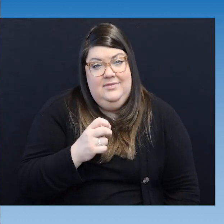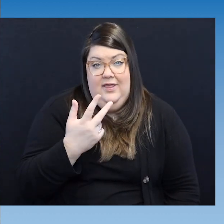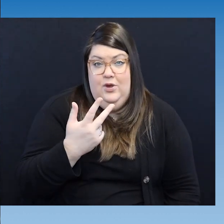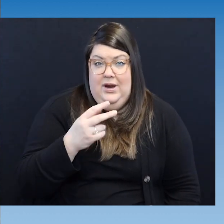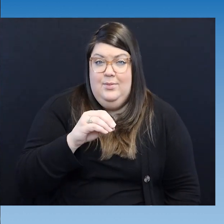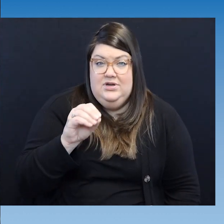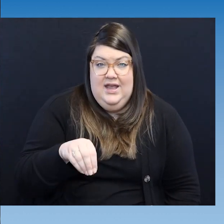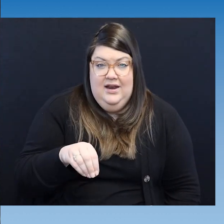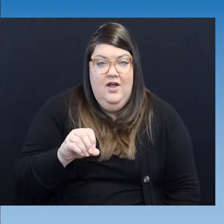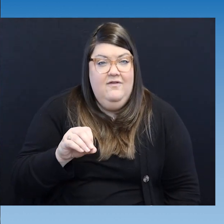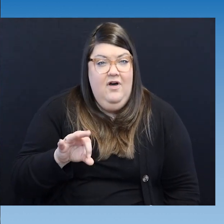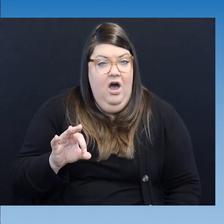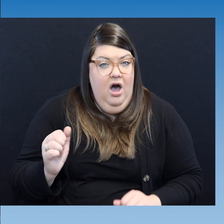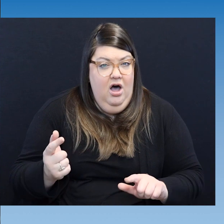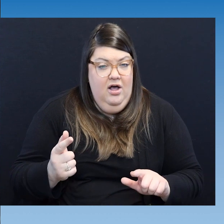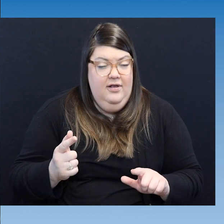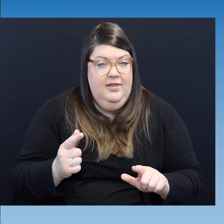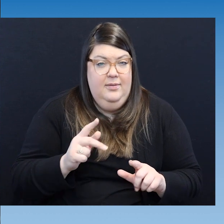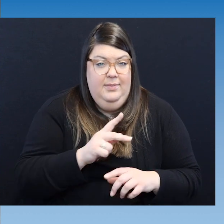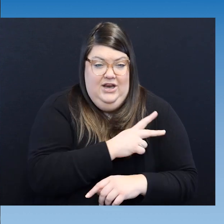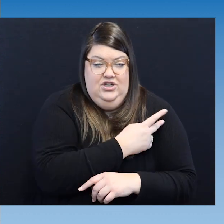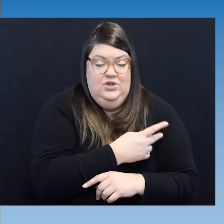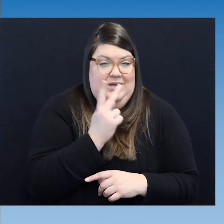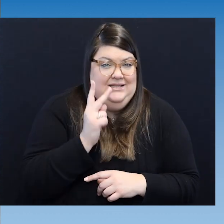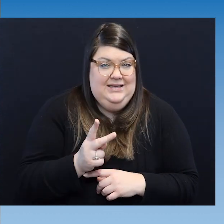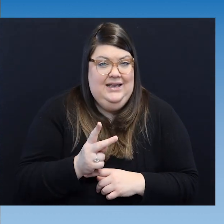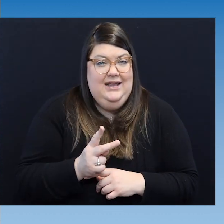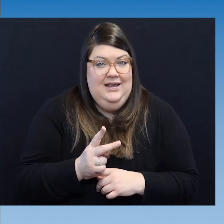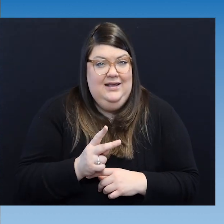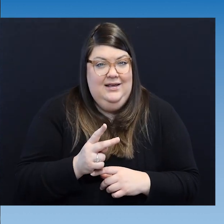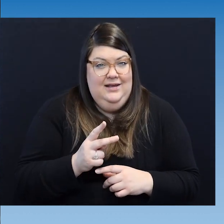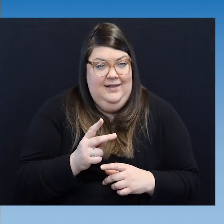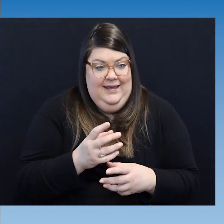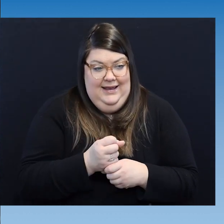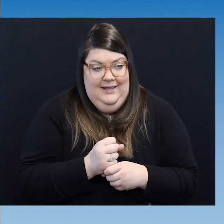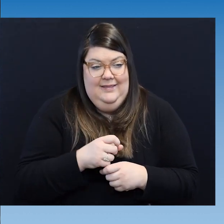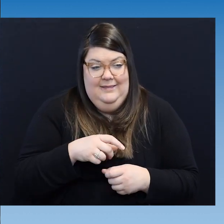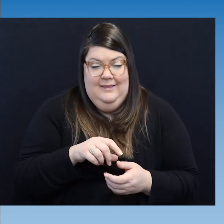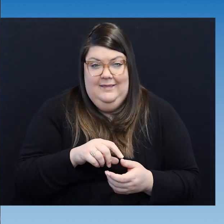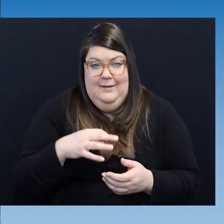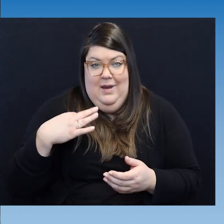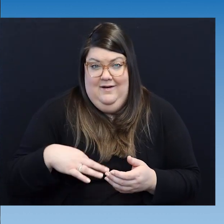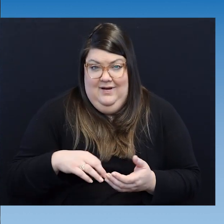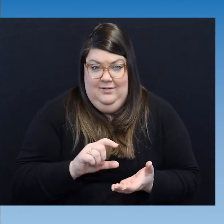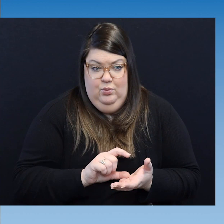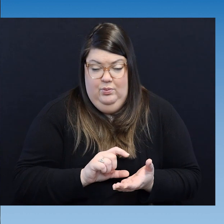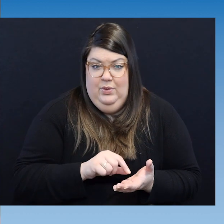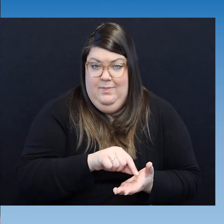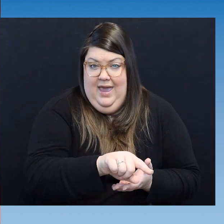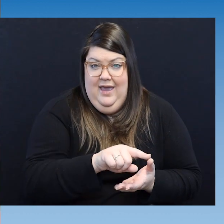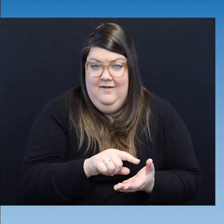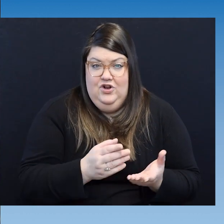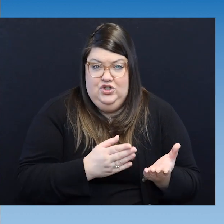all patients that receive the hospice benefit, that is paying for their services to go to their